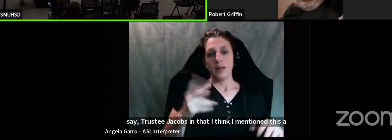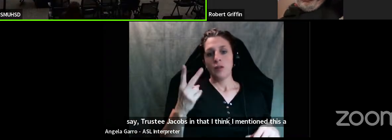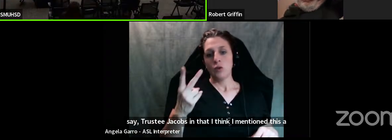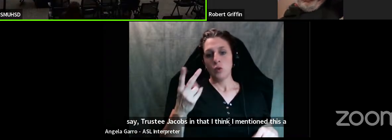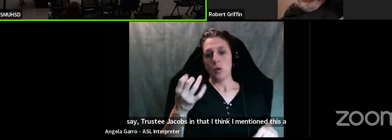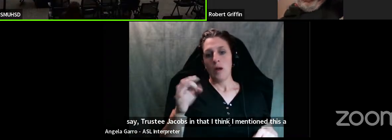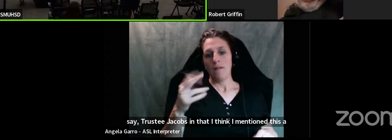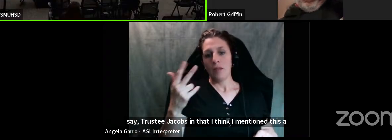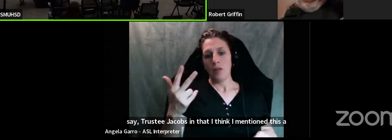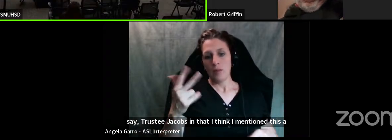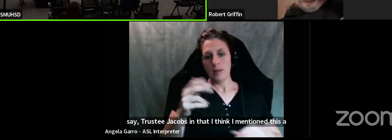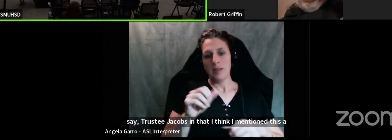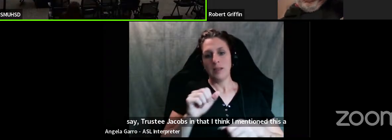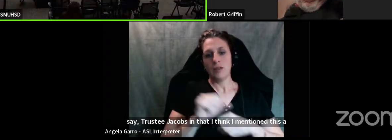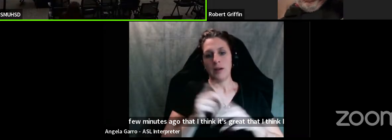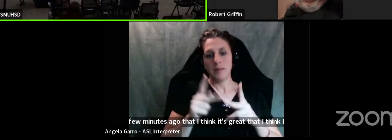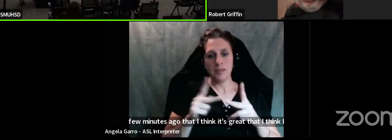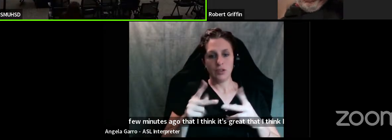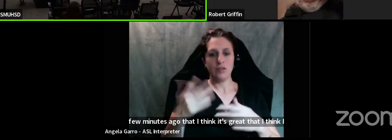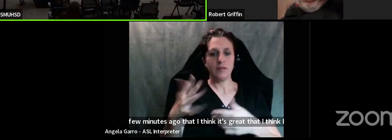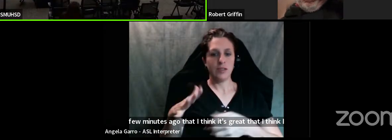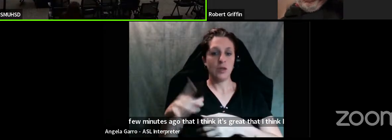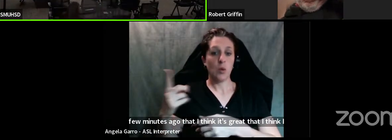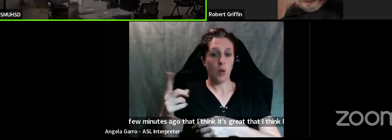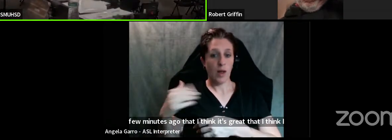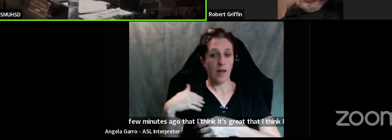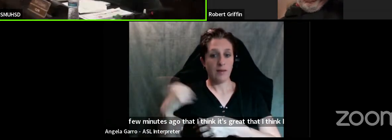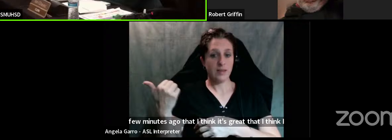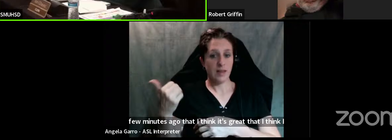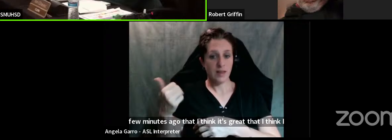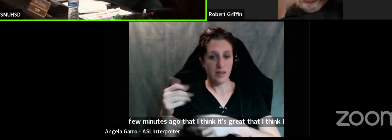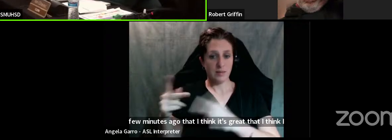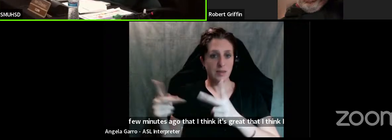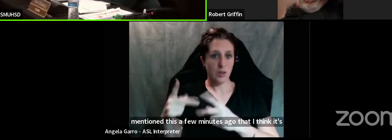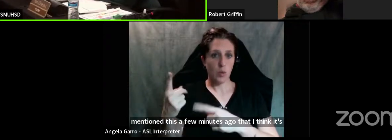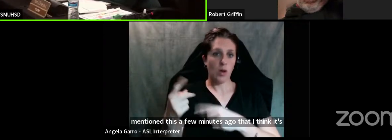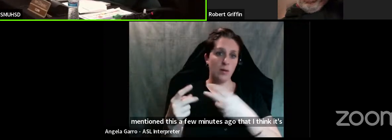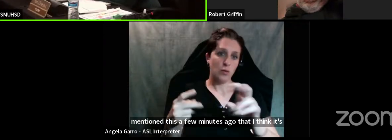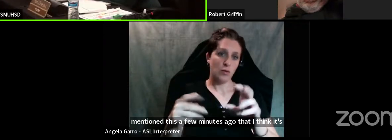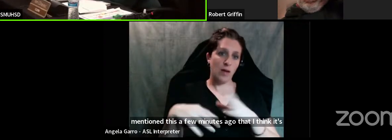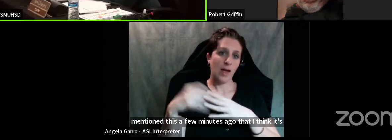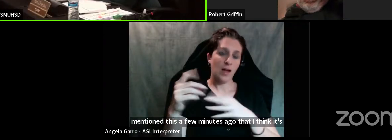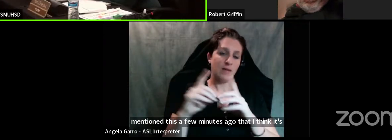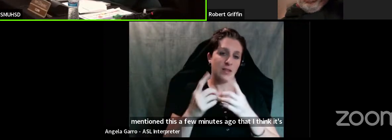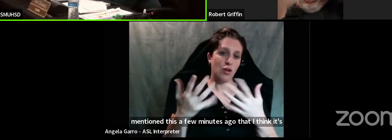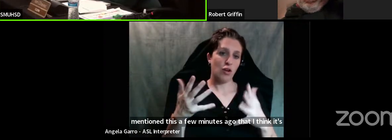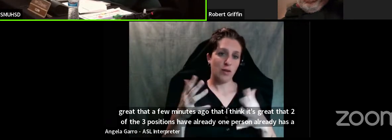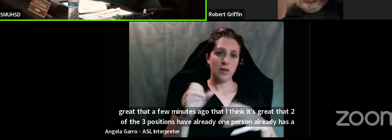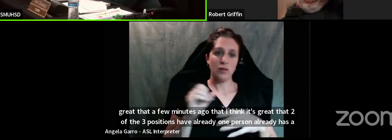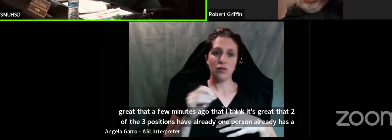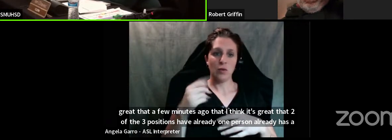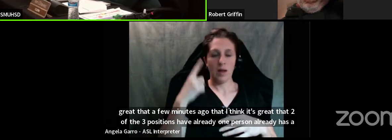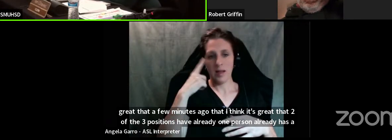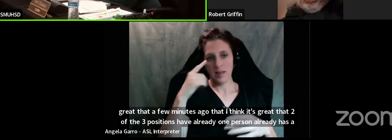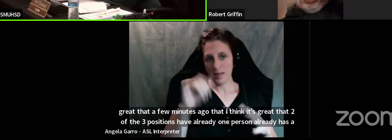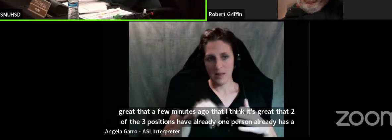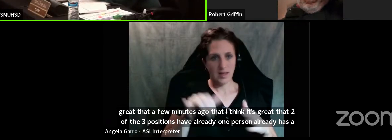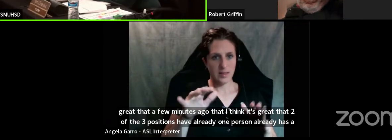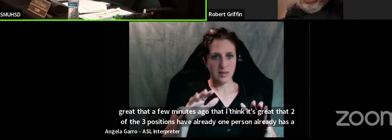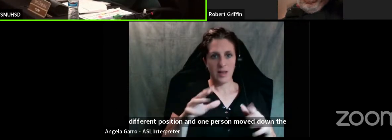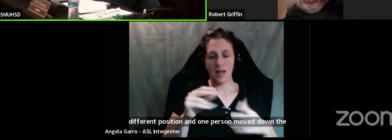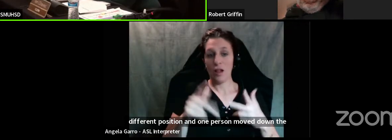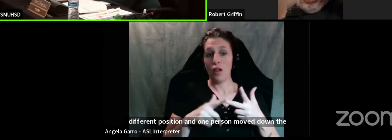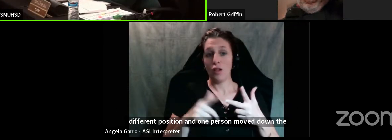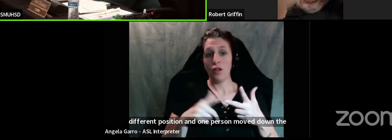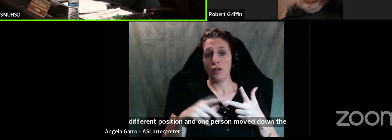three positions have already, one person already has a different position, and one person moved out of the district already. So I think that's, and then the third